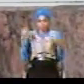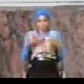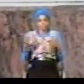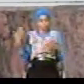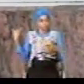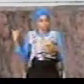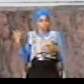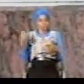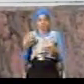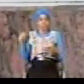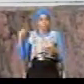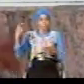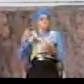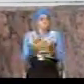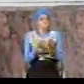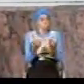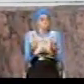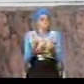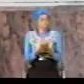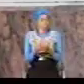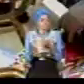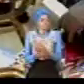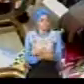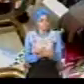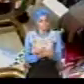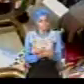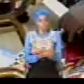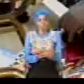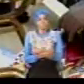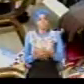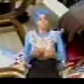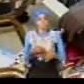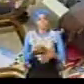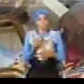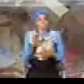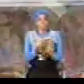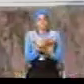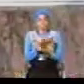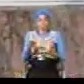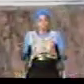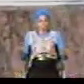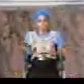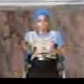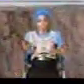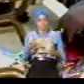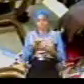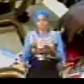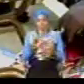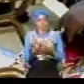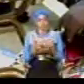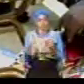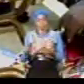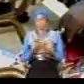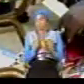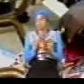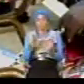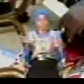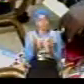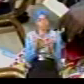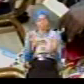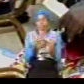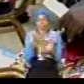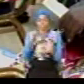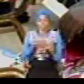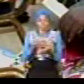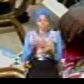I never take drug. I move freely, I do everything freely. Praise the Lord. Praise the